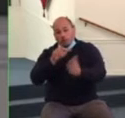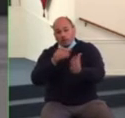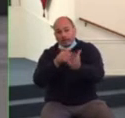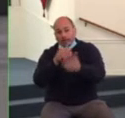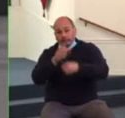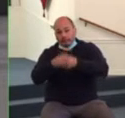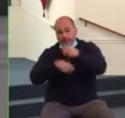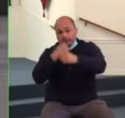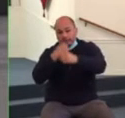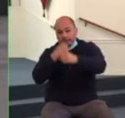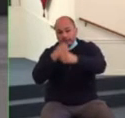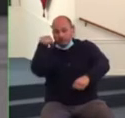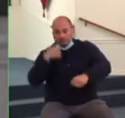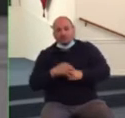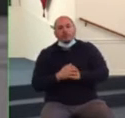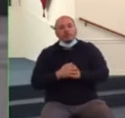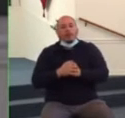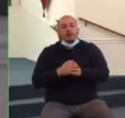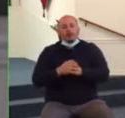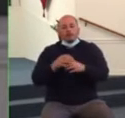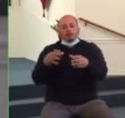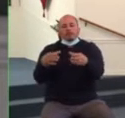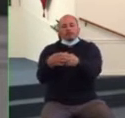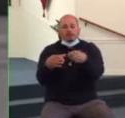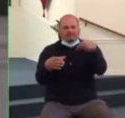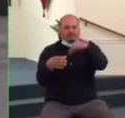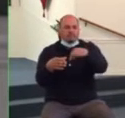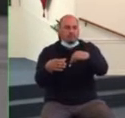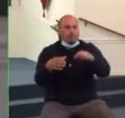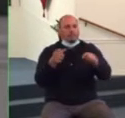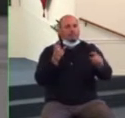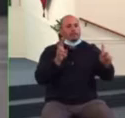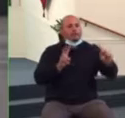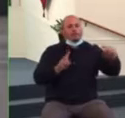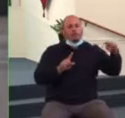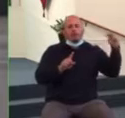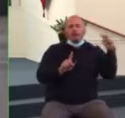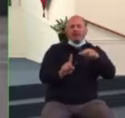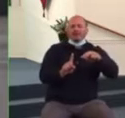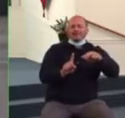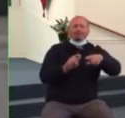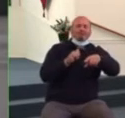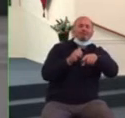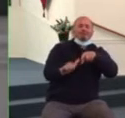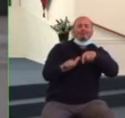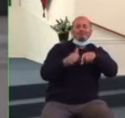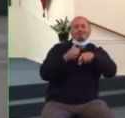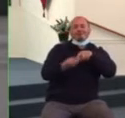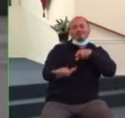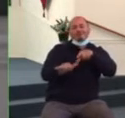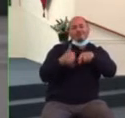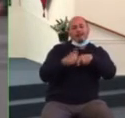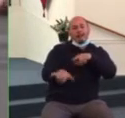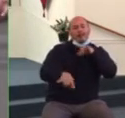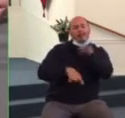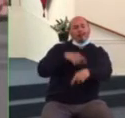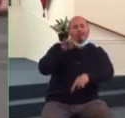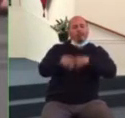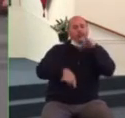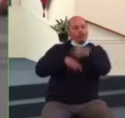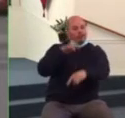on a cross. They laughed because that was just the most ridiculous thing. People who die on a cross are